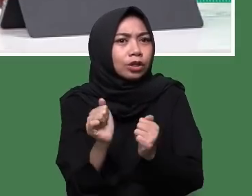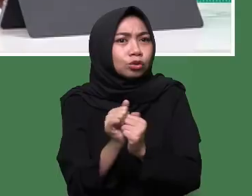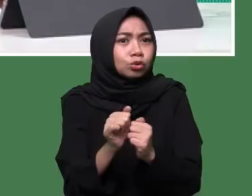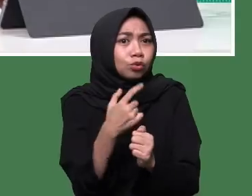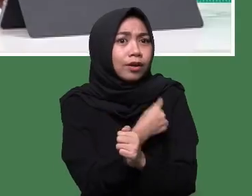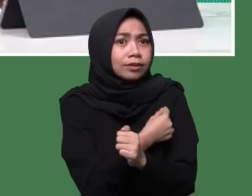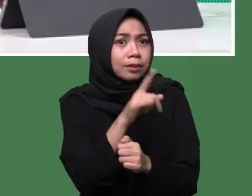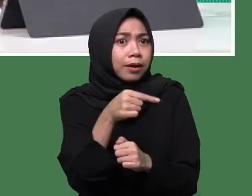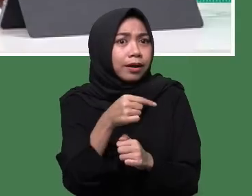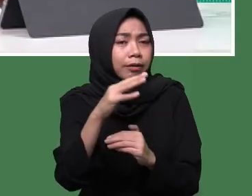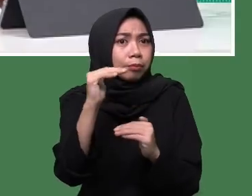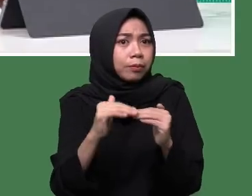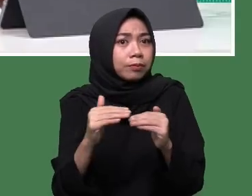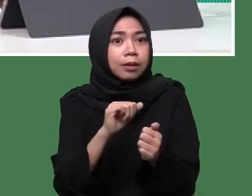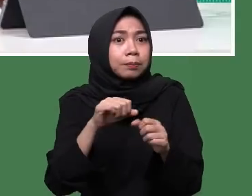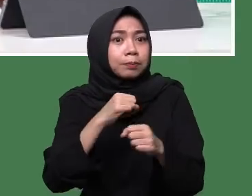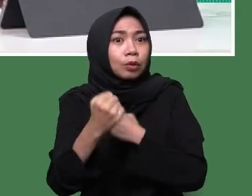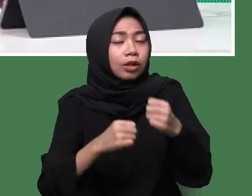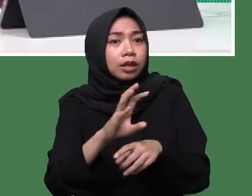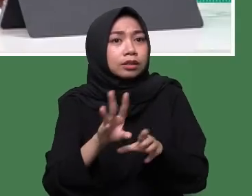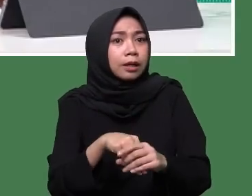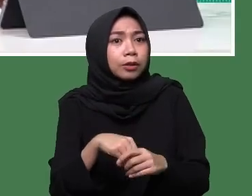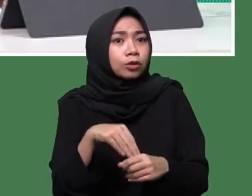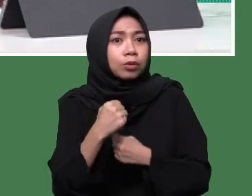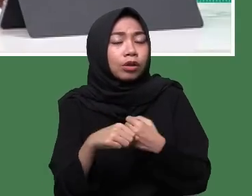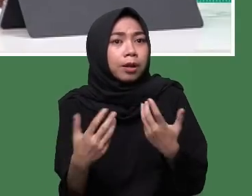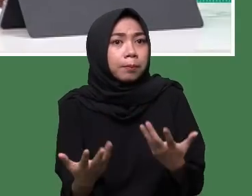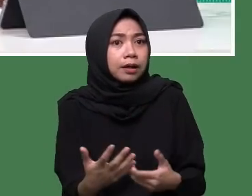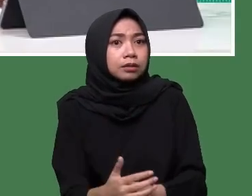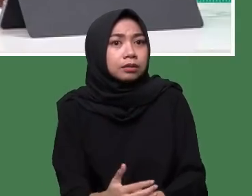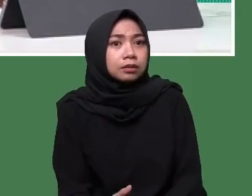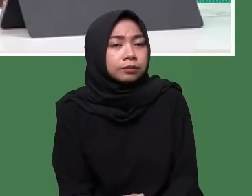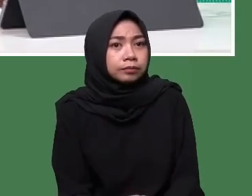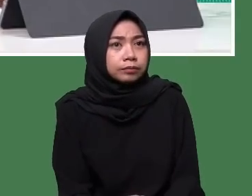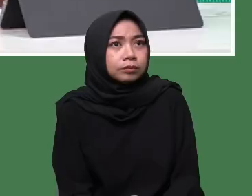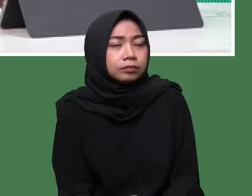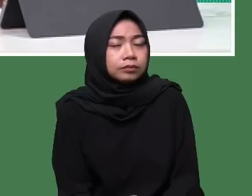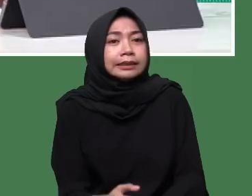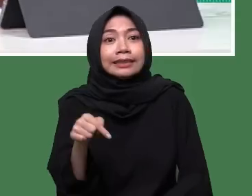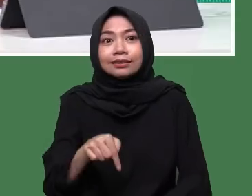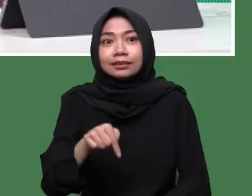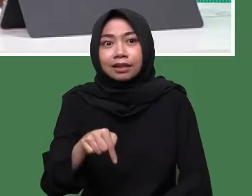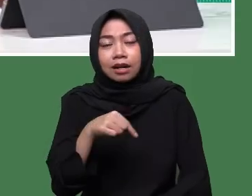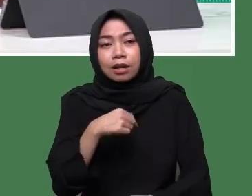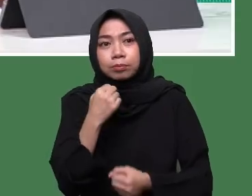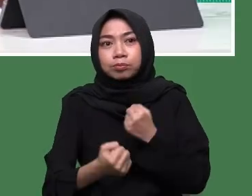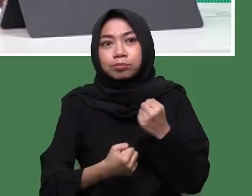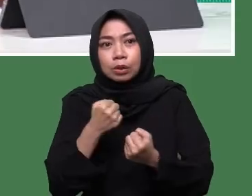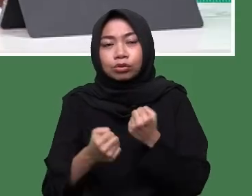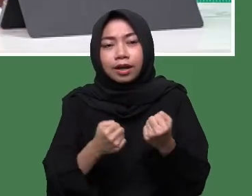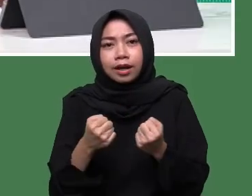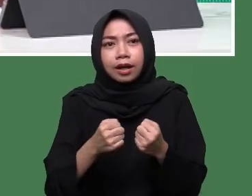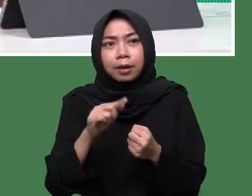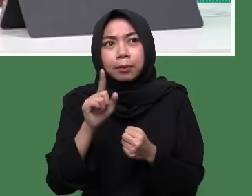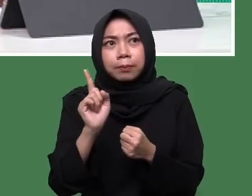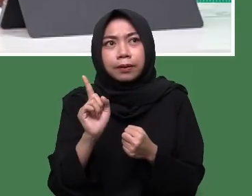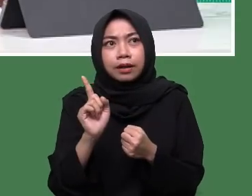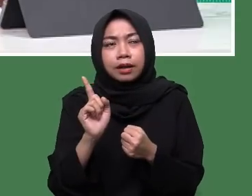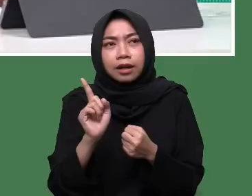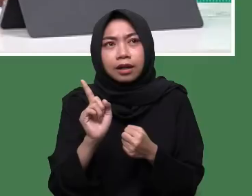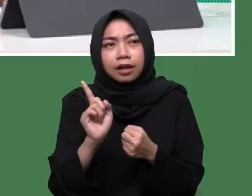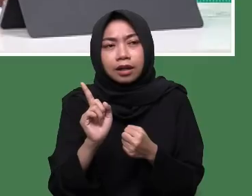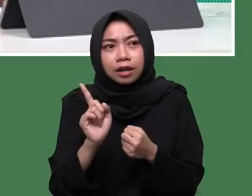which companies are involved in that then, may I ask? At this moment, we are ascertaining the